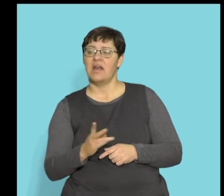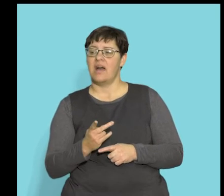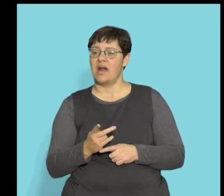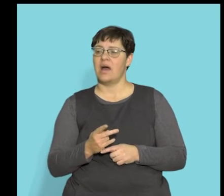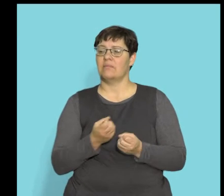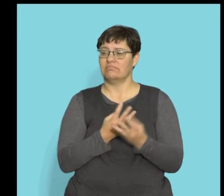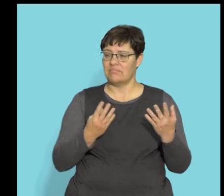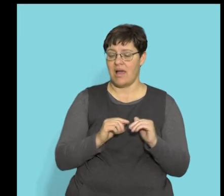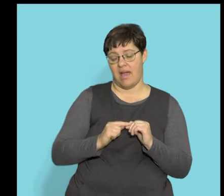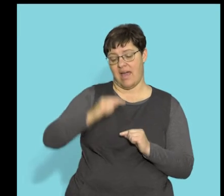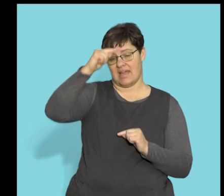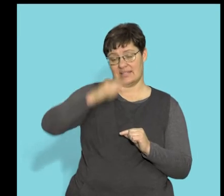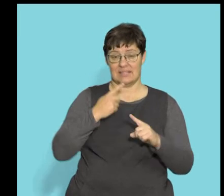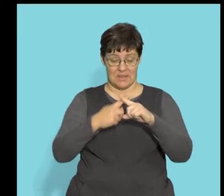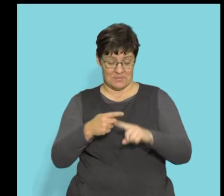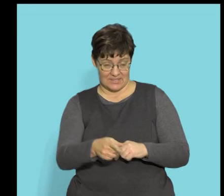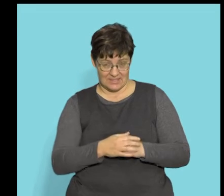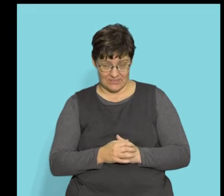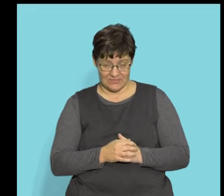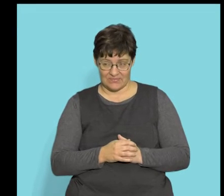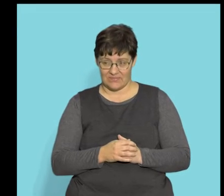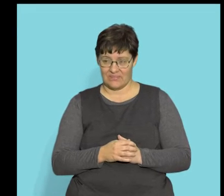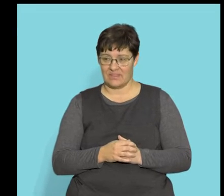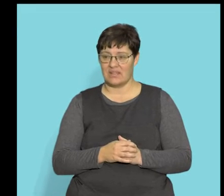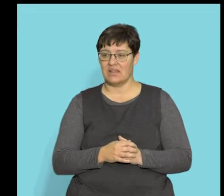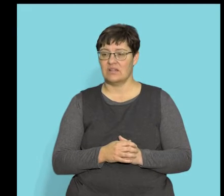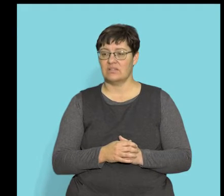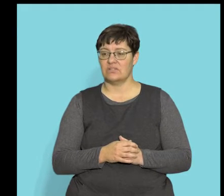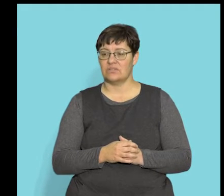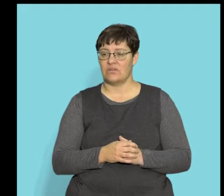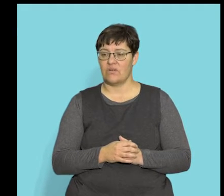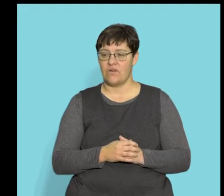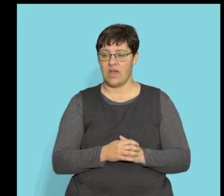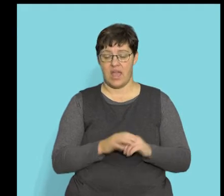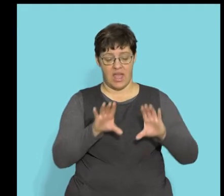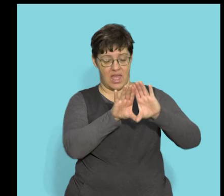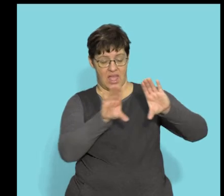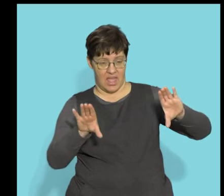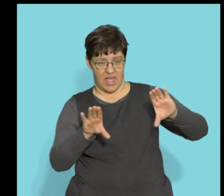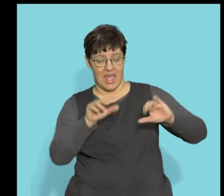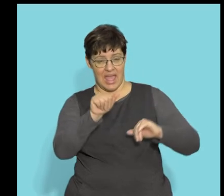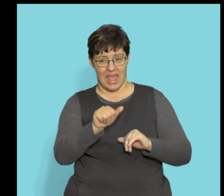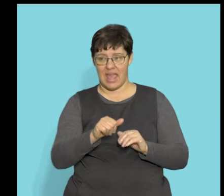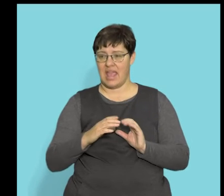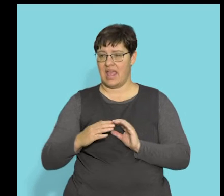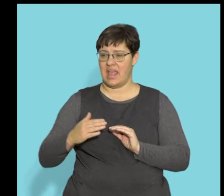have identical triangles at the base. So we'll have triangle A as well as triangle B. So you'll be able to